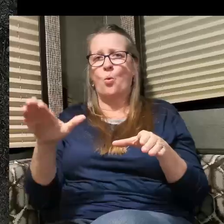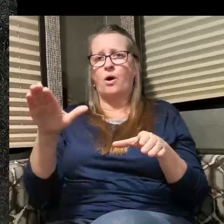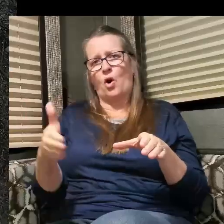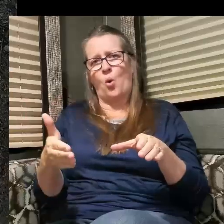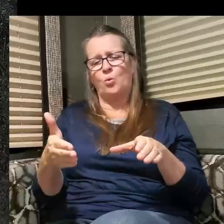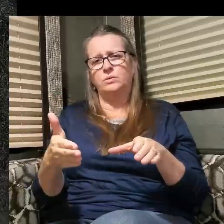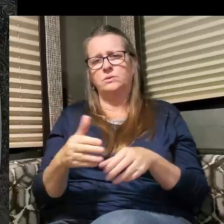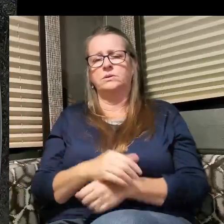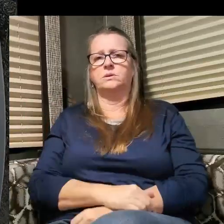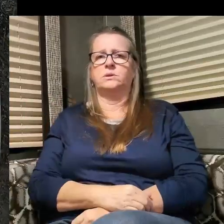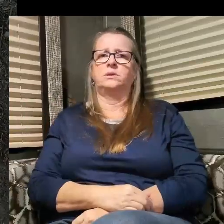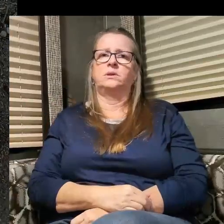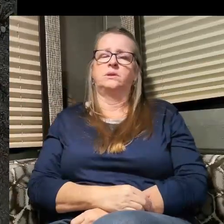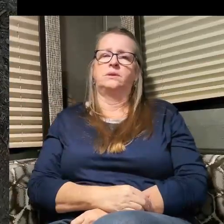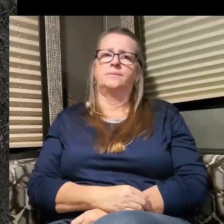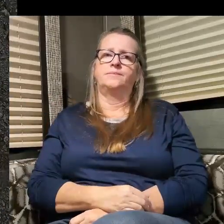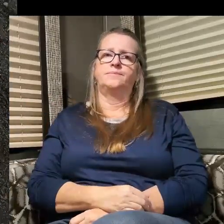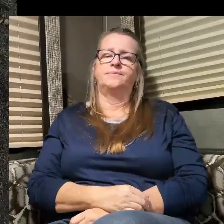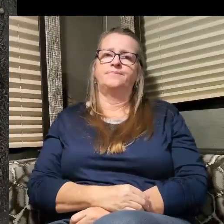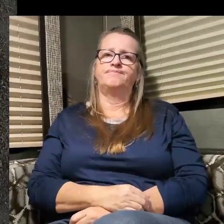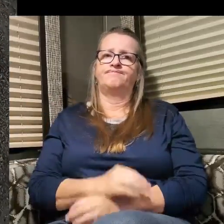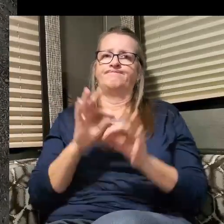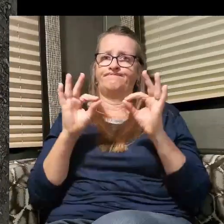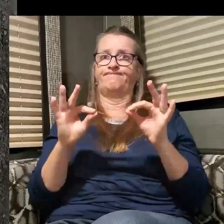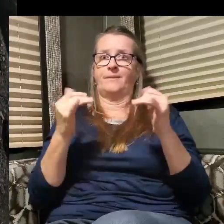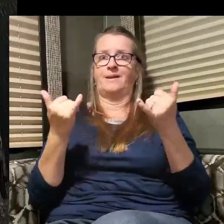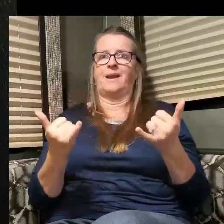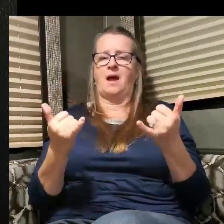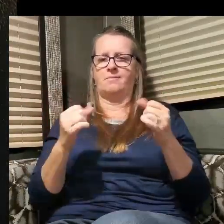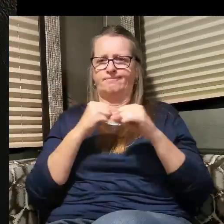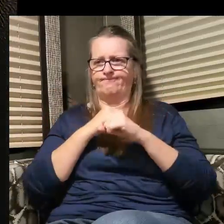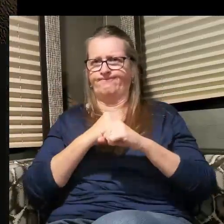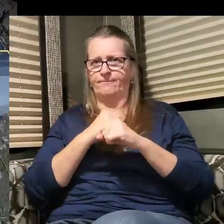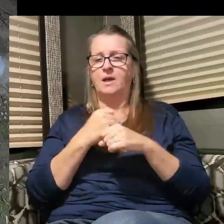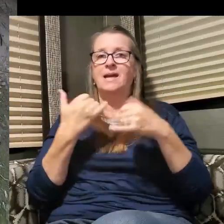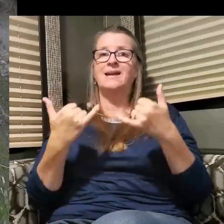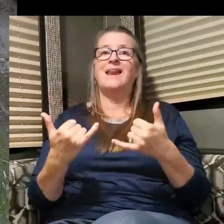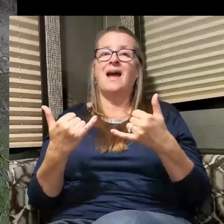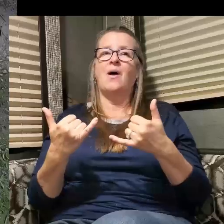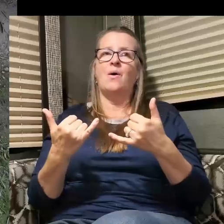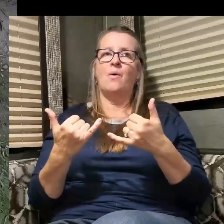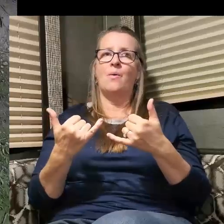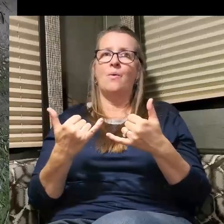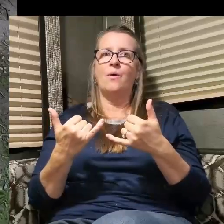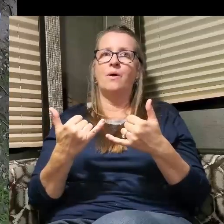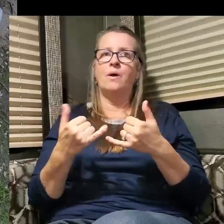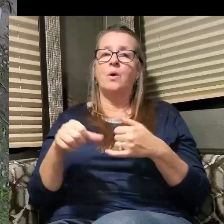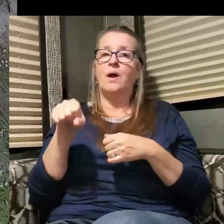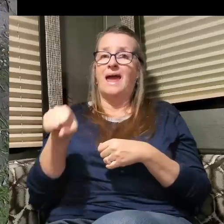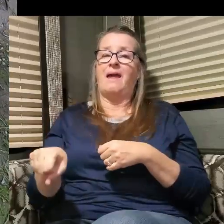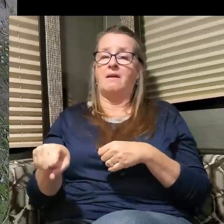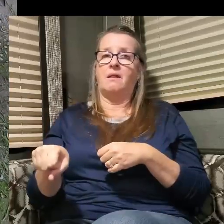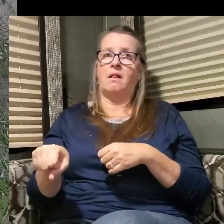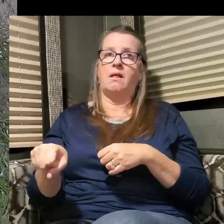being attached. Okay, all right. So at least I have that secure. Okay, now with